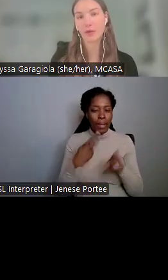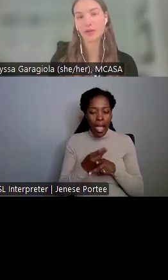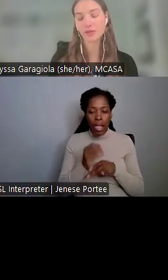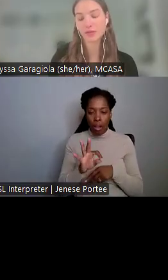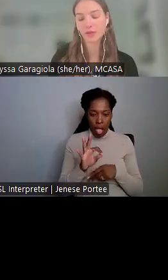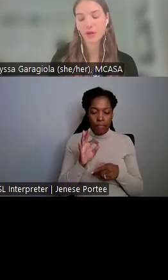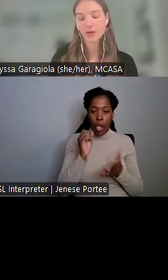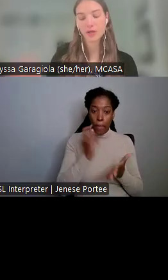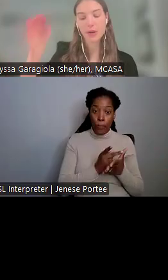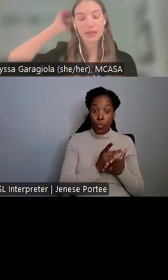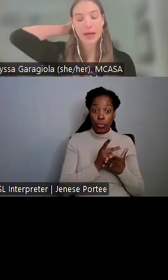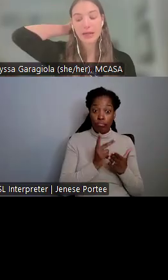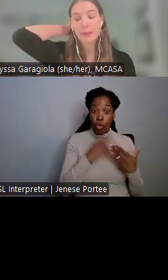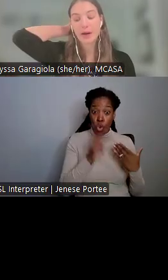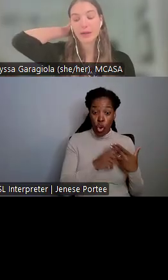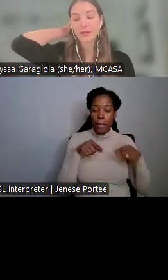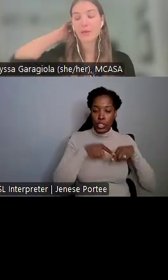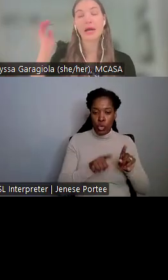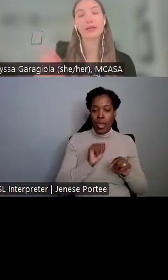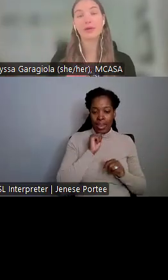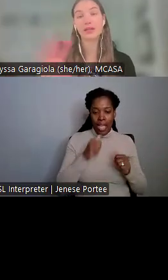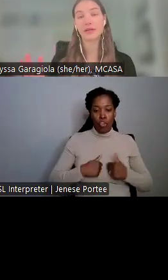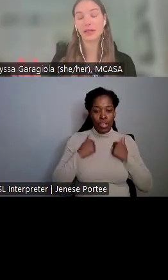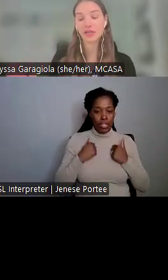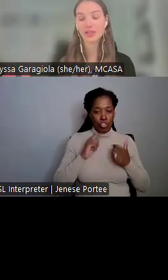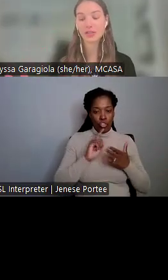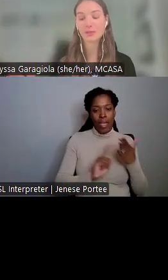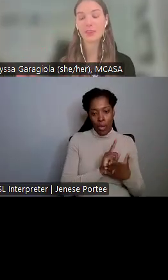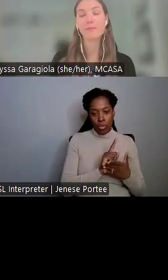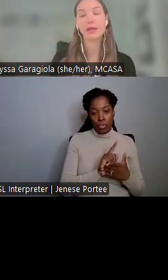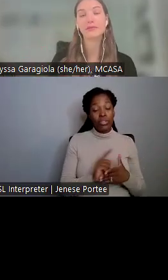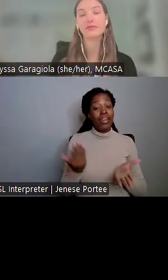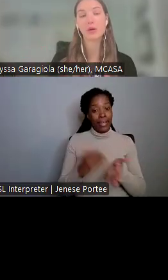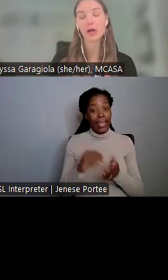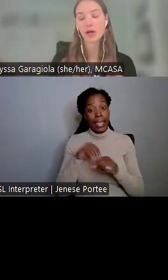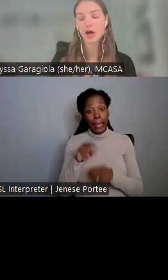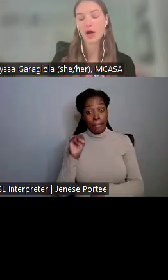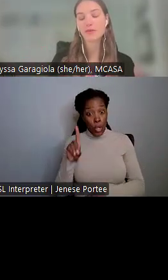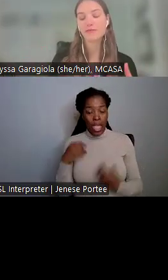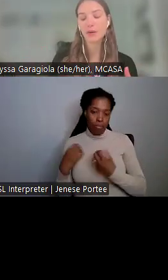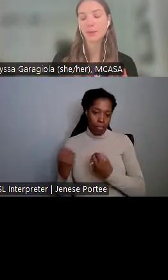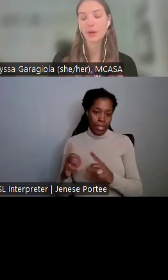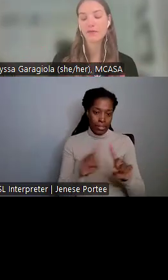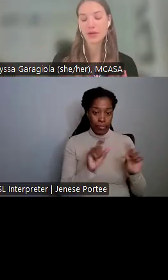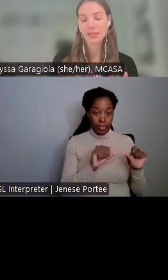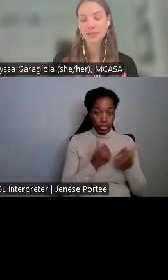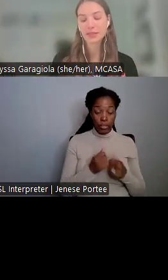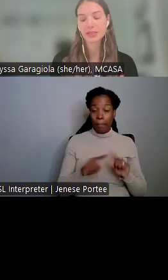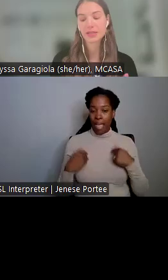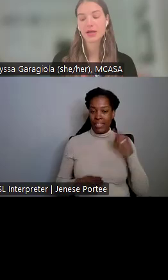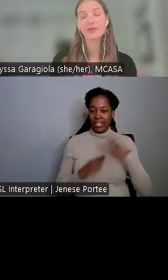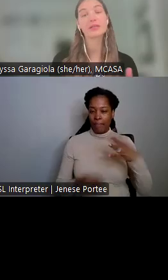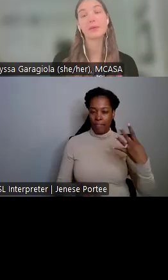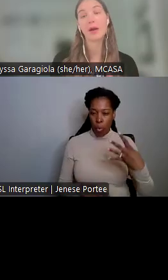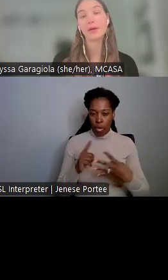non-residential hours. So again, in Maryland, there are many relevant agencies, but the main four are the Federal Bureau of